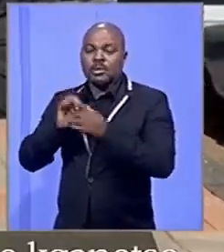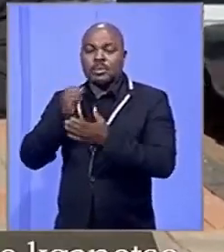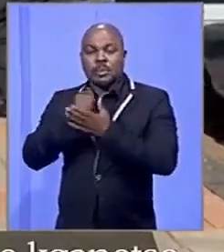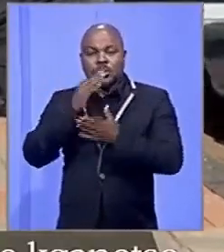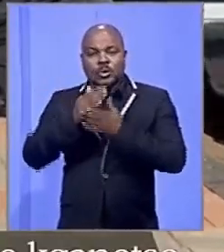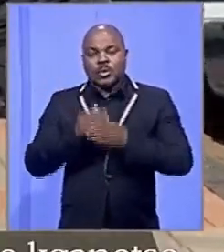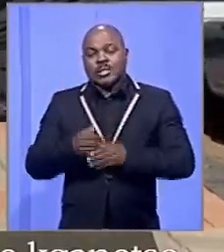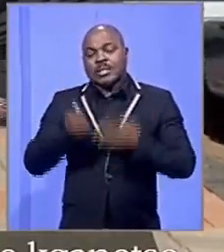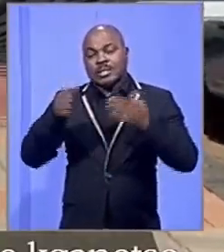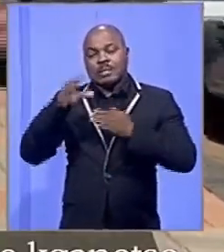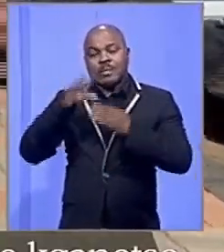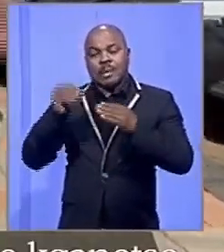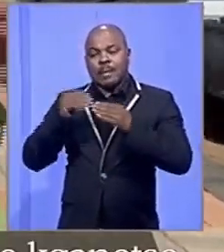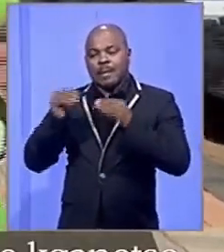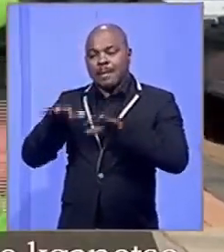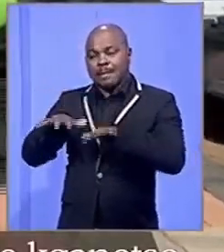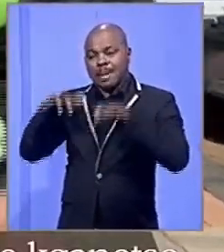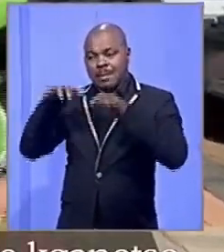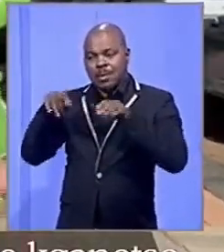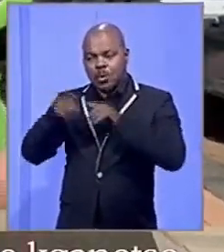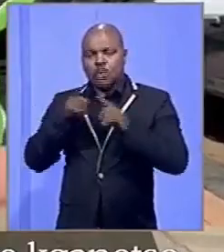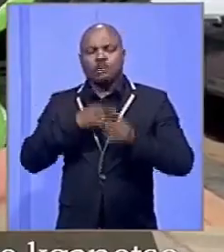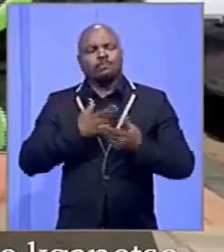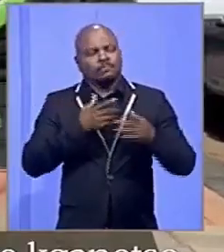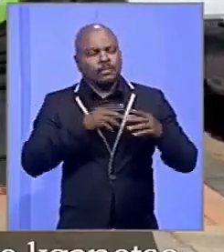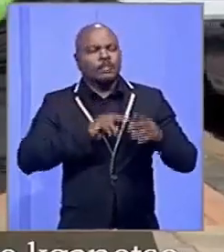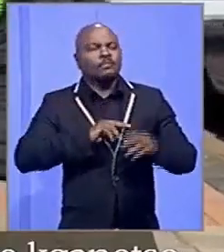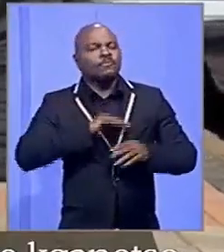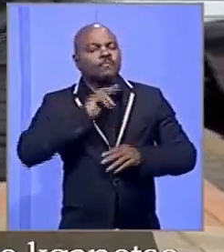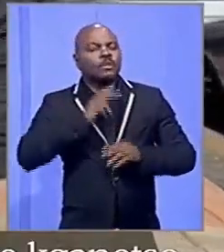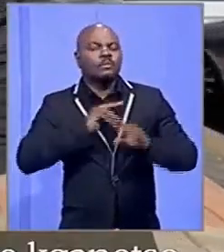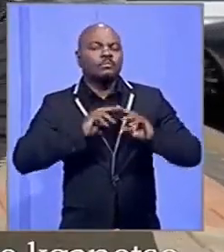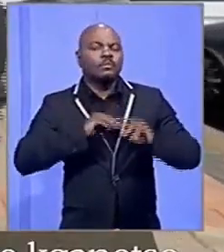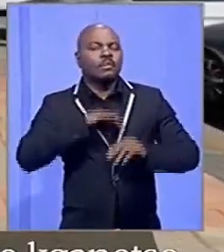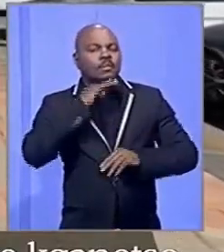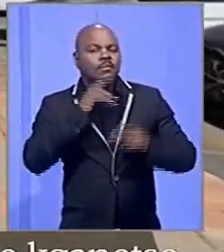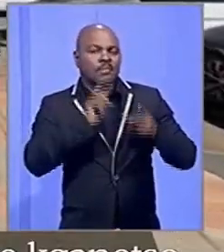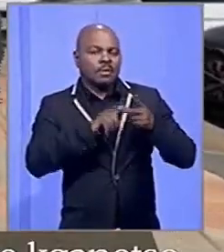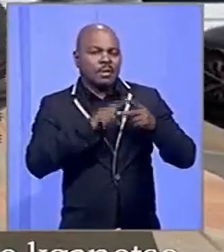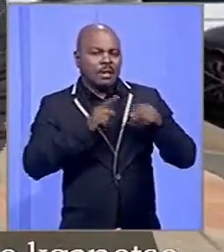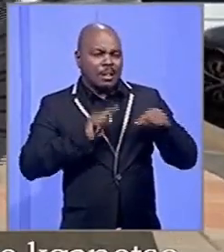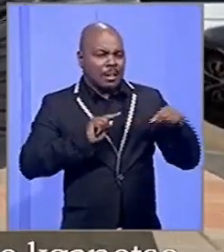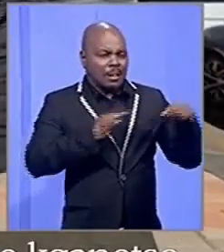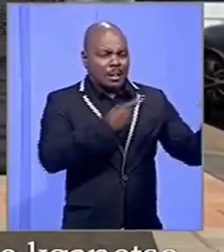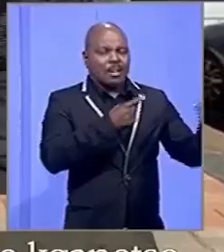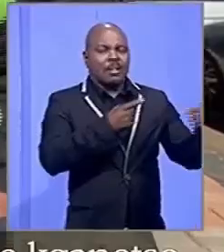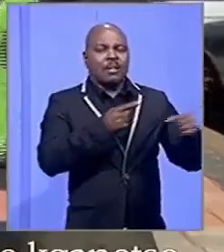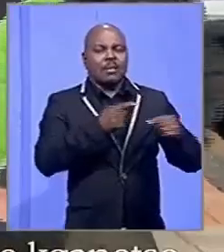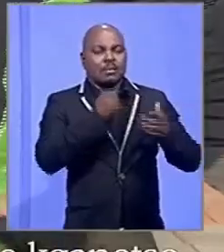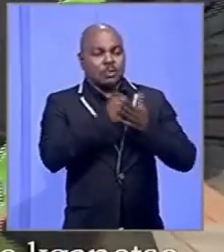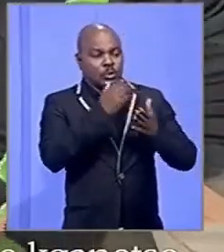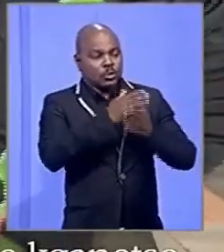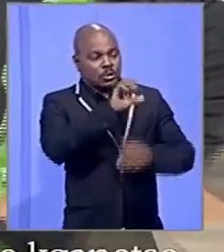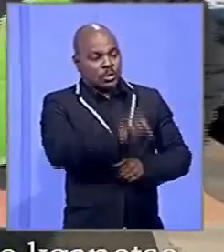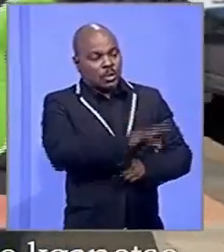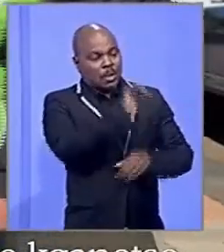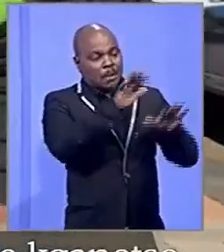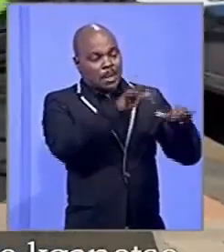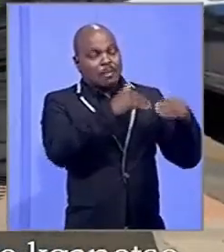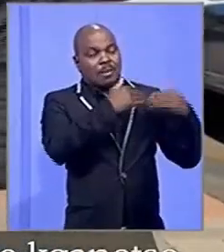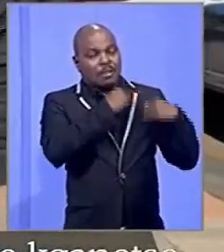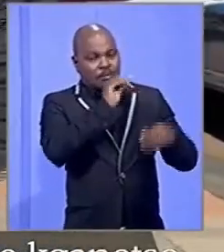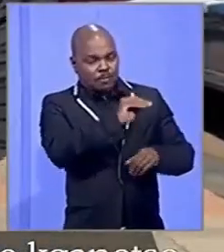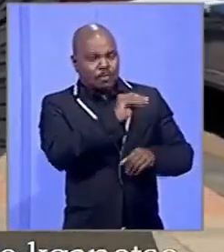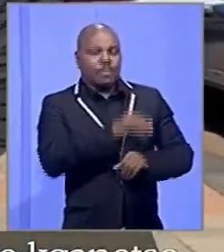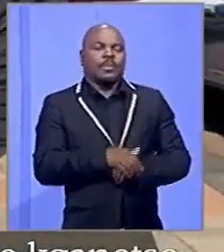voice of 6 members of parliament feels like 60. We are going to be the point of the spear of accountability in the South African parliament and will